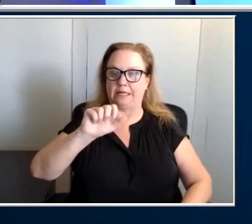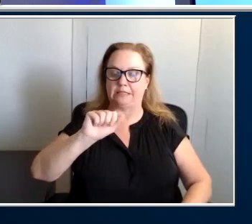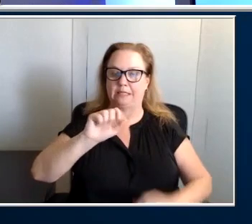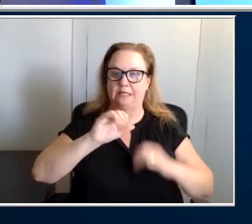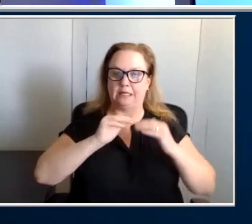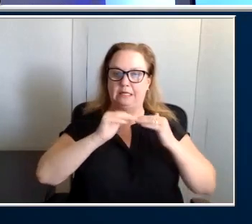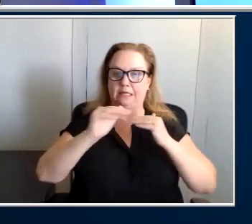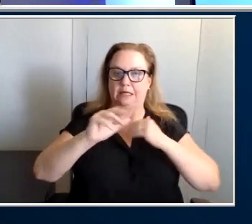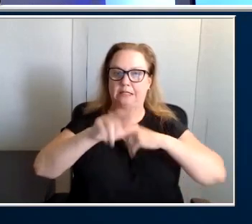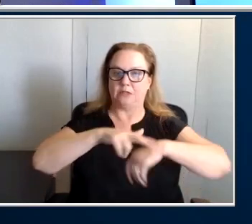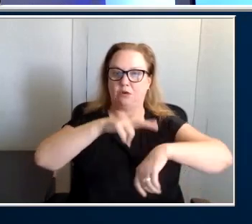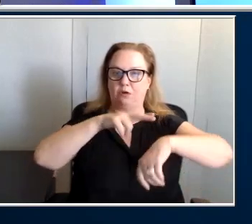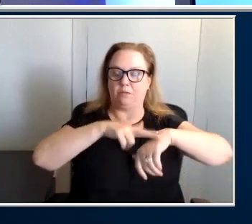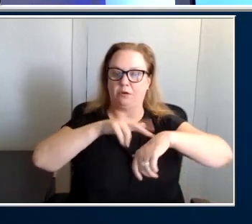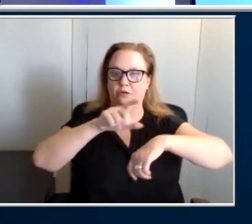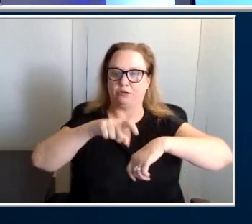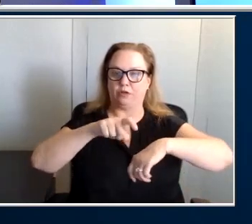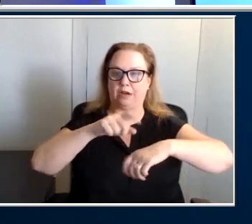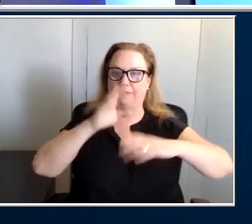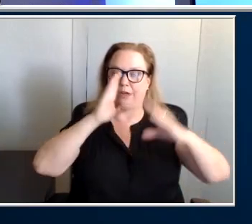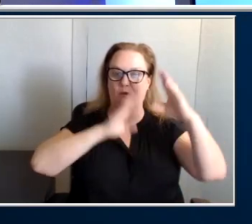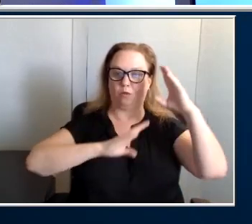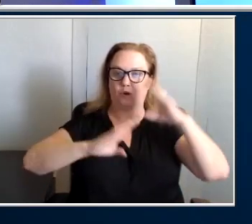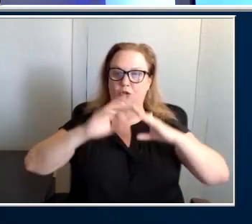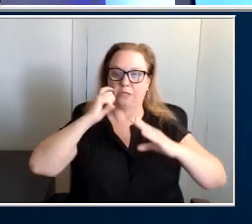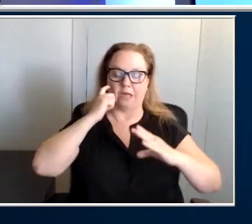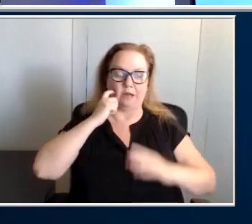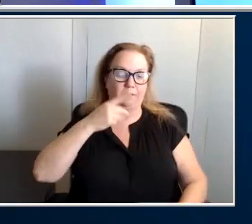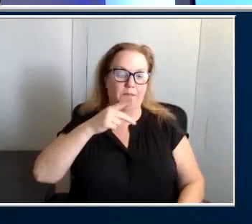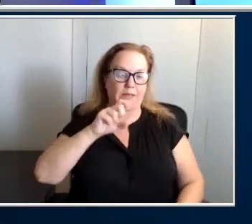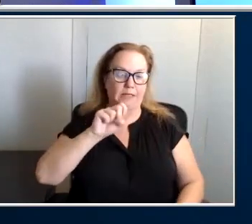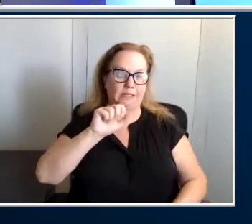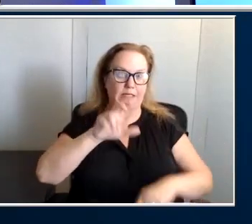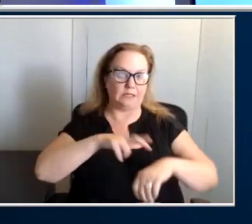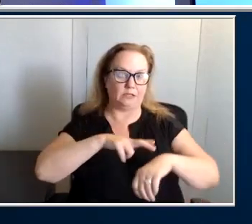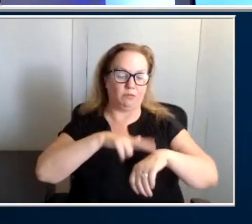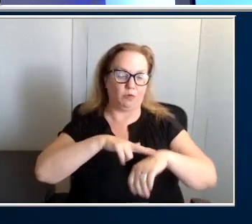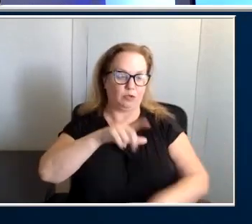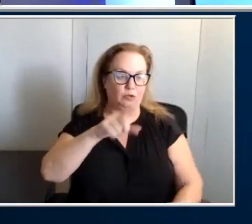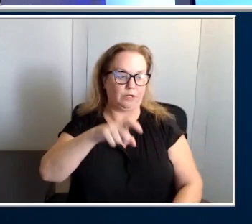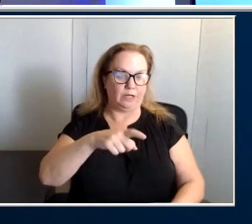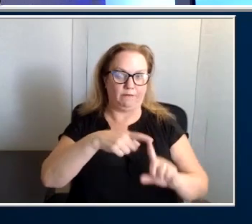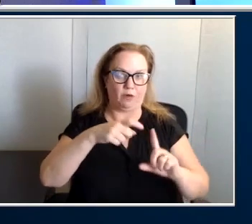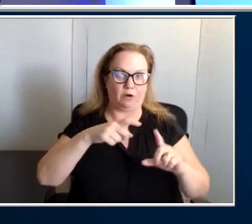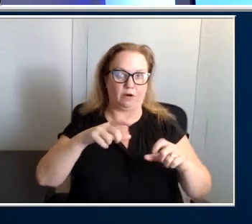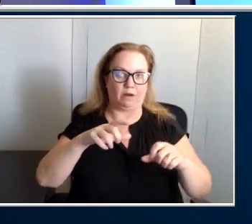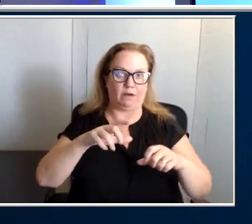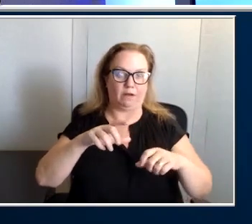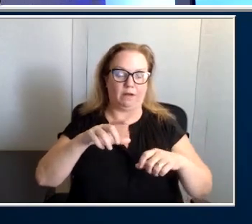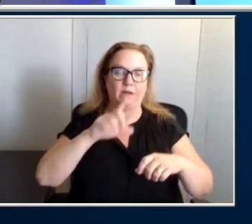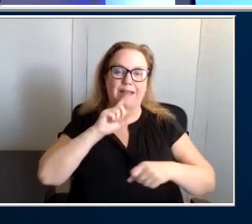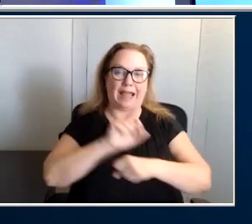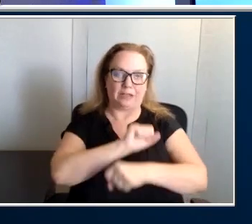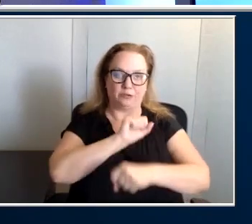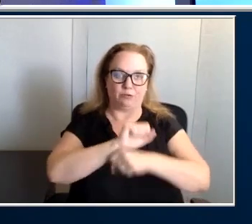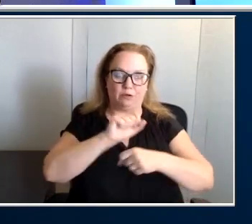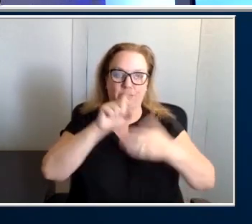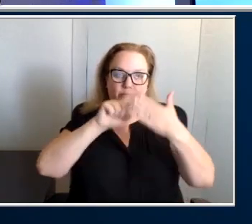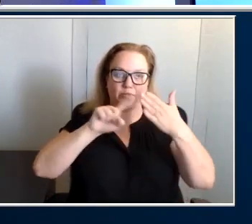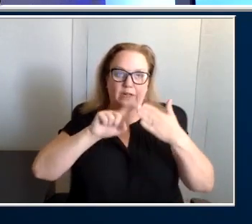normal, should I have any worries? If my PSA is normal, is there a need for a physical check of the prostate by my doctor?